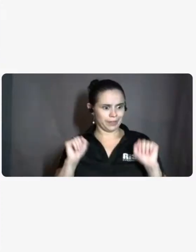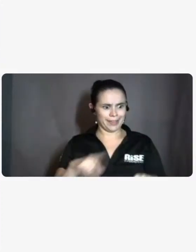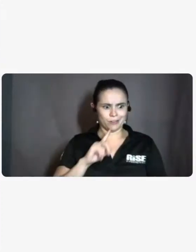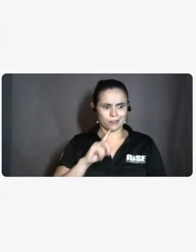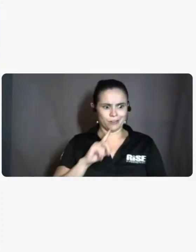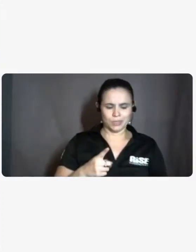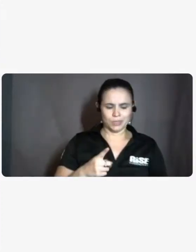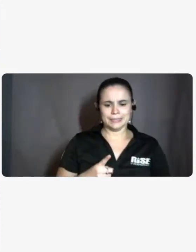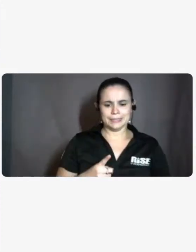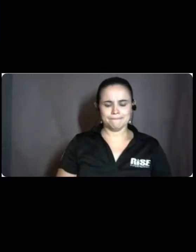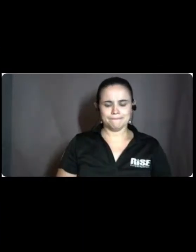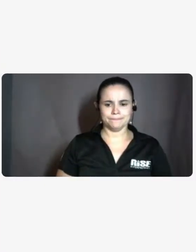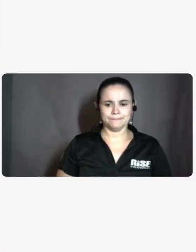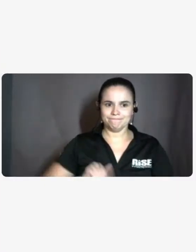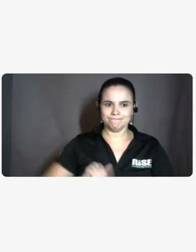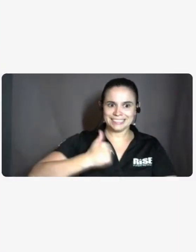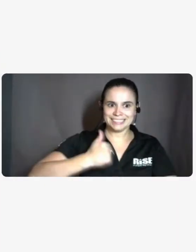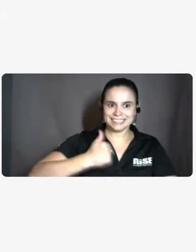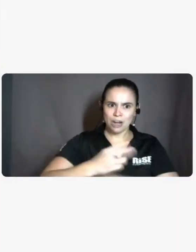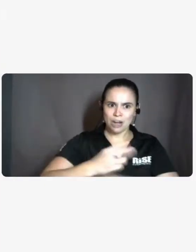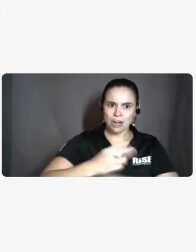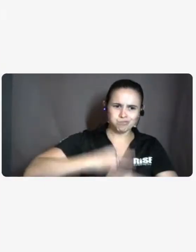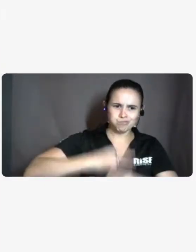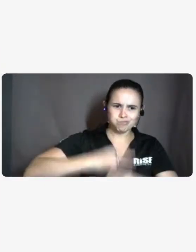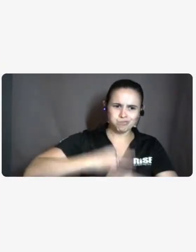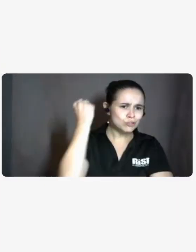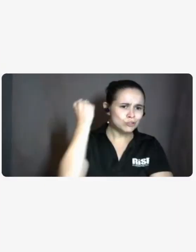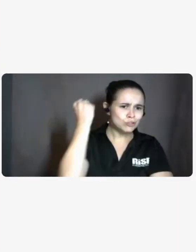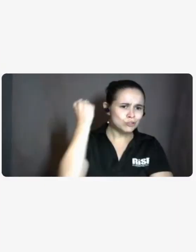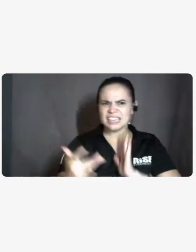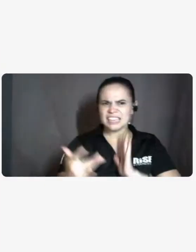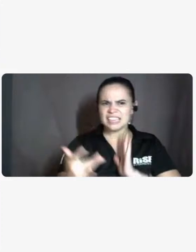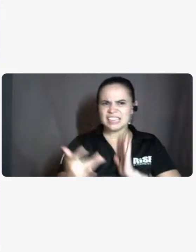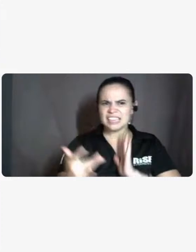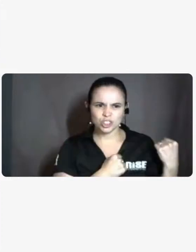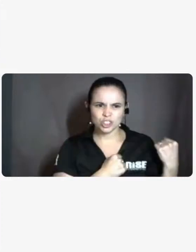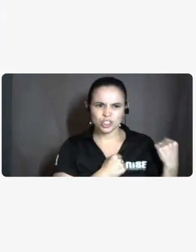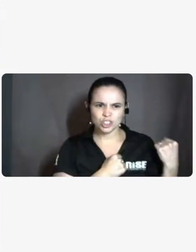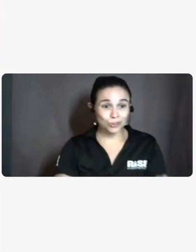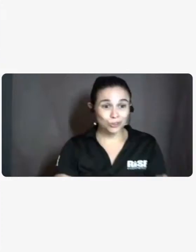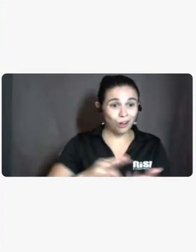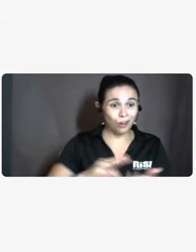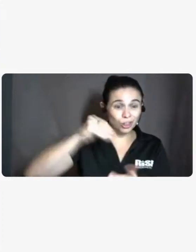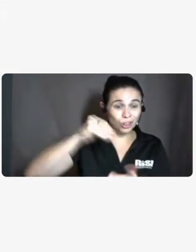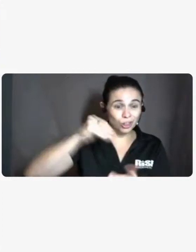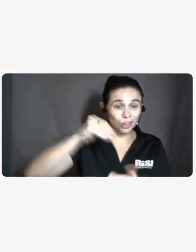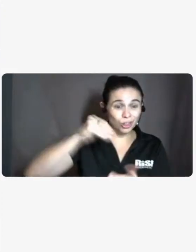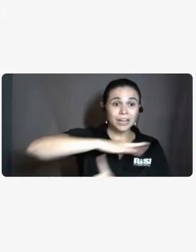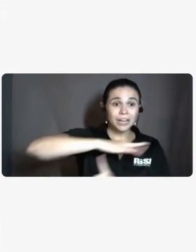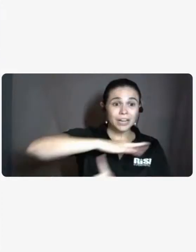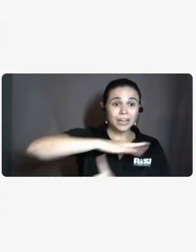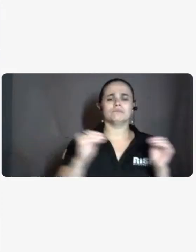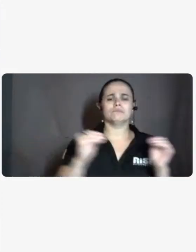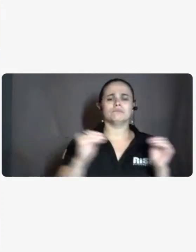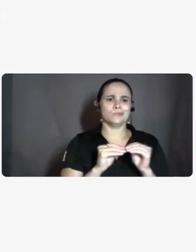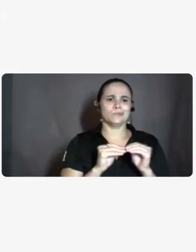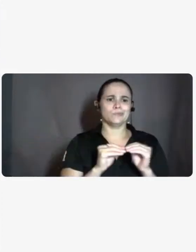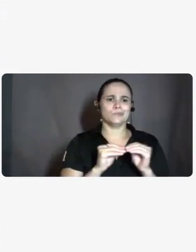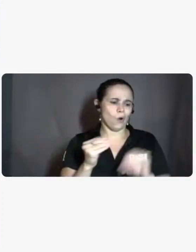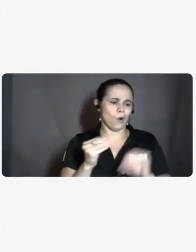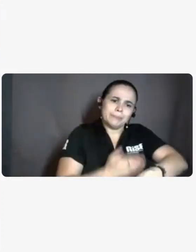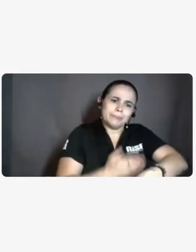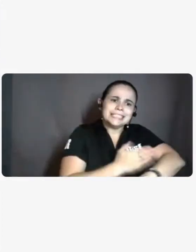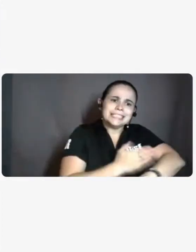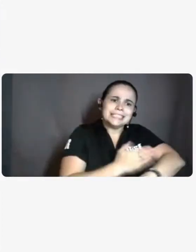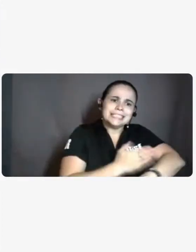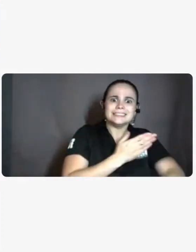learning environment that is up to date, certainly more up to date than a 1962 school to